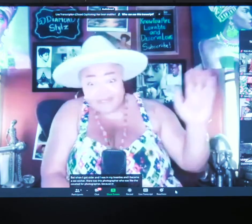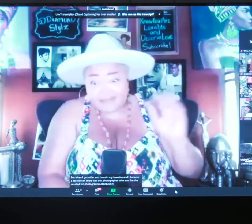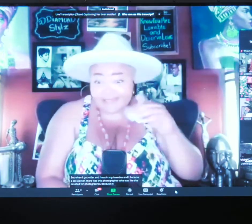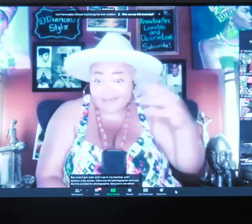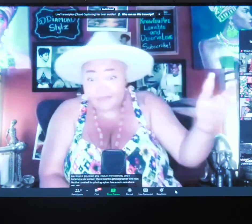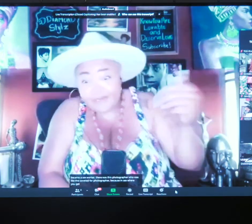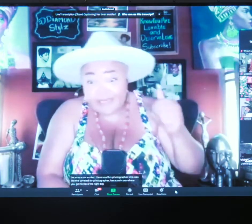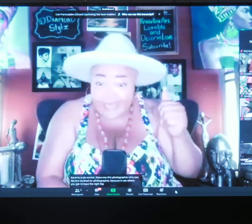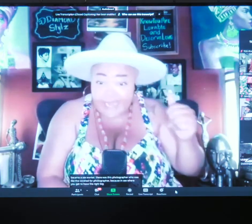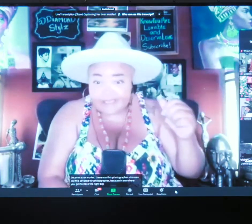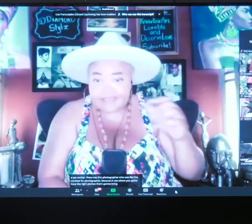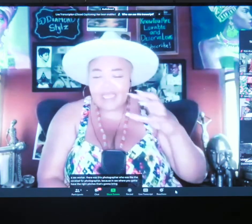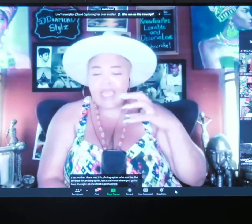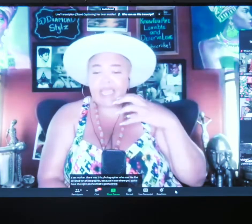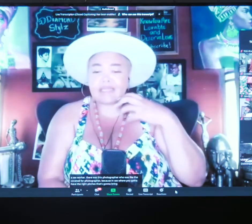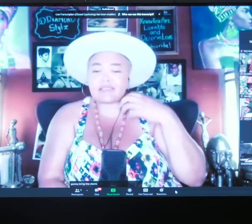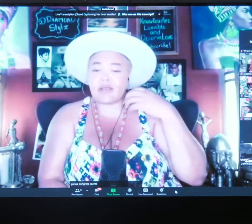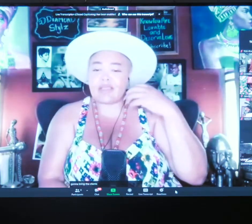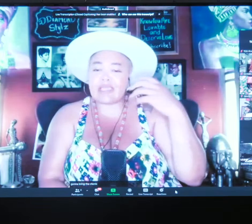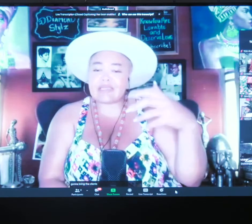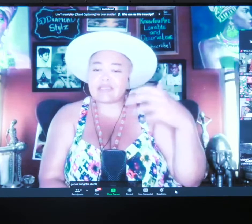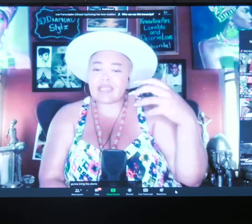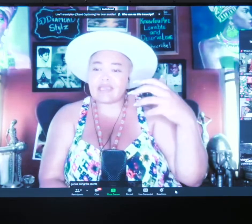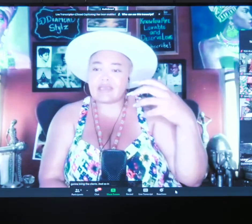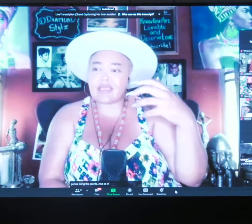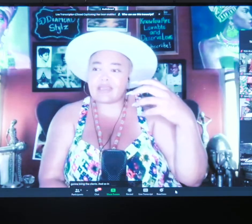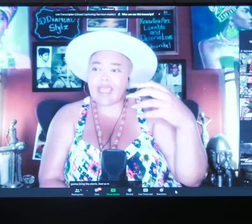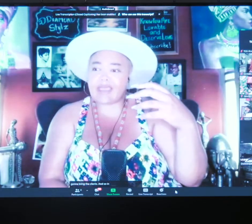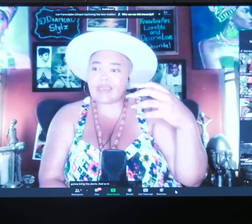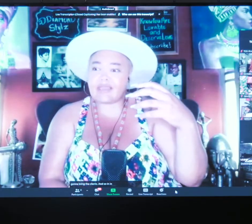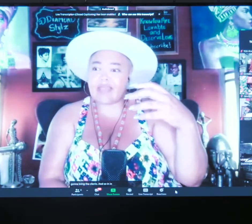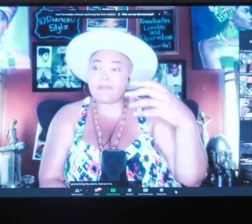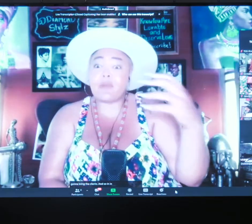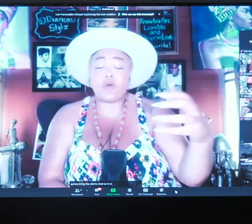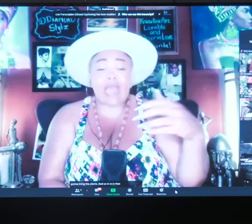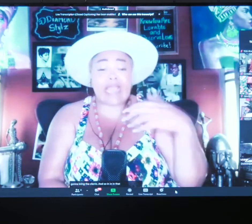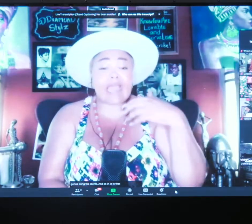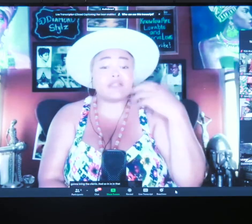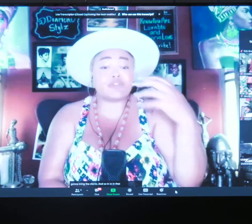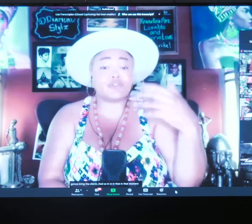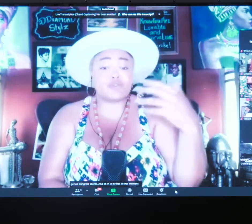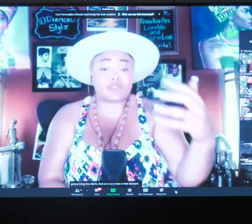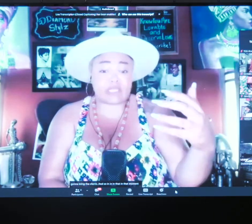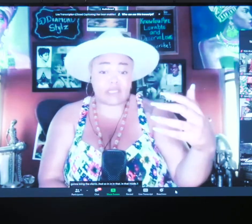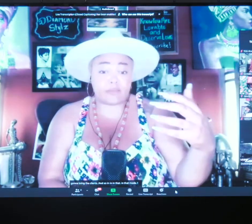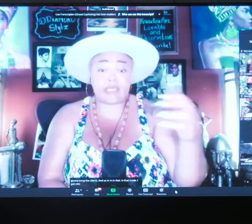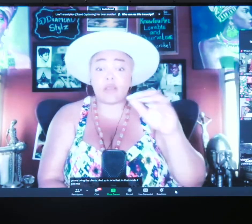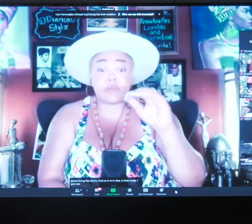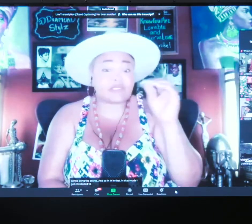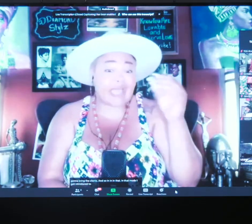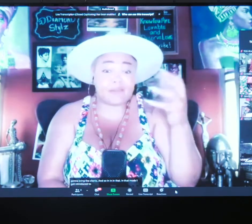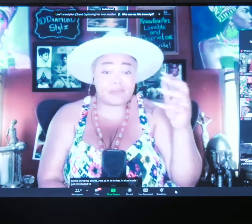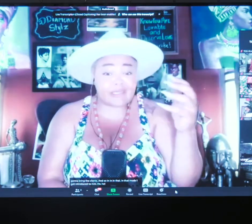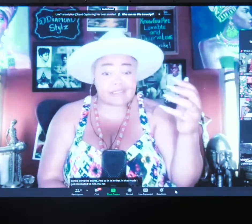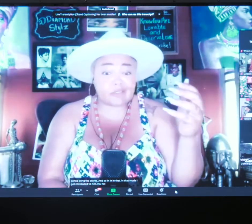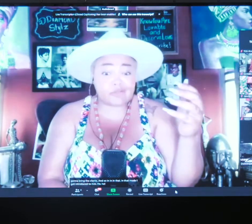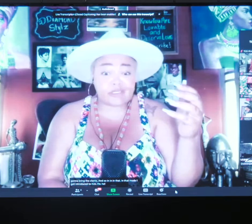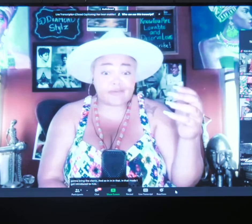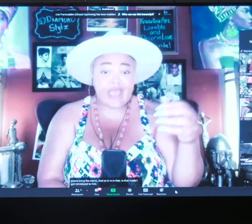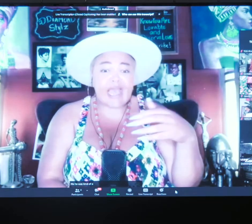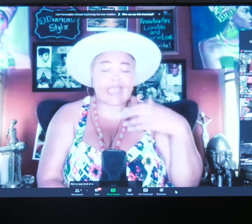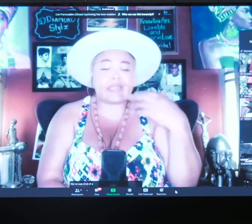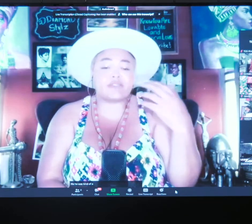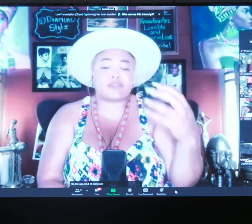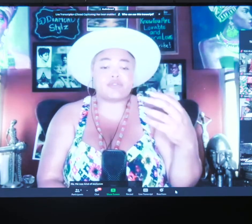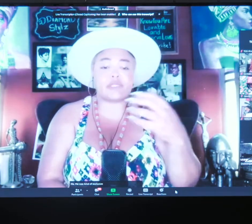right pictures that's going to bring the clients. And so in that mode, I got introduced to him. He was kind of